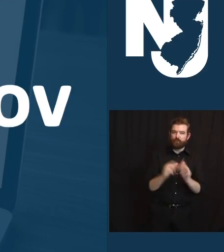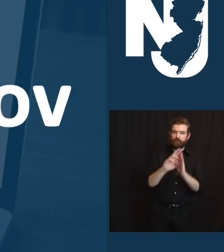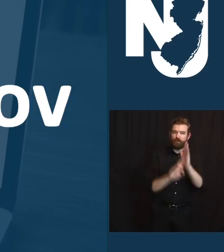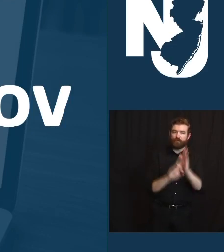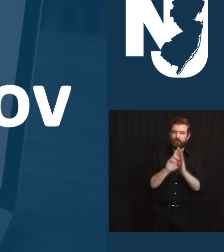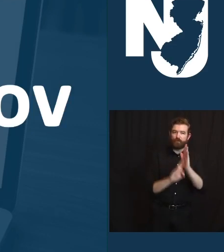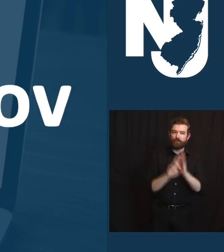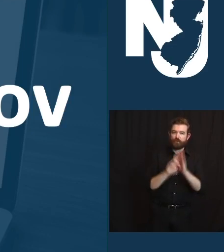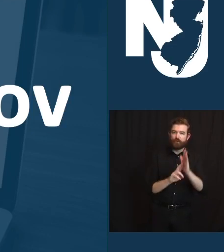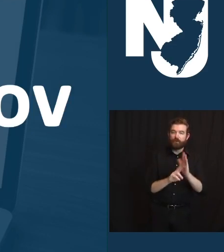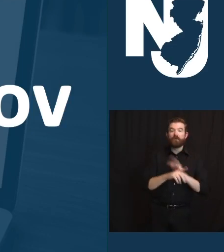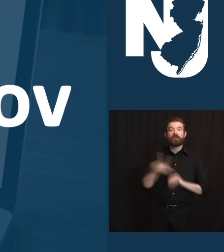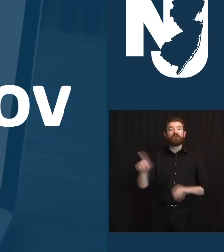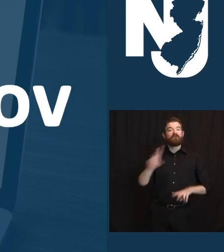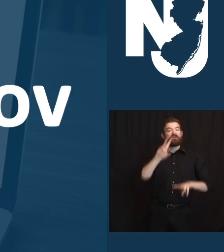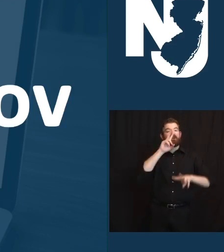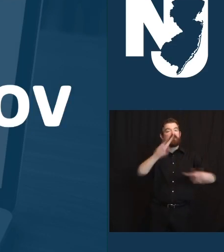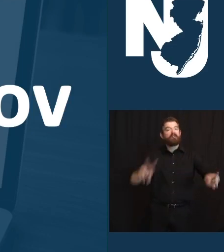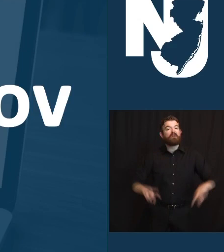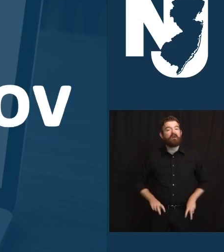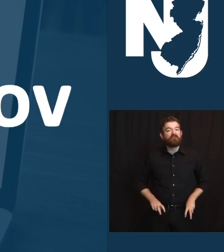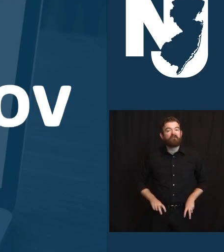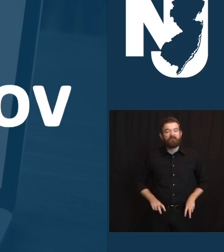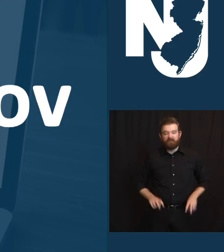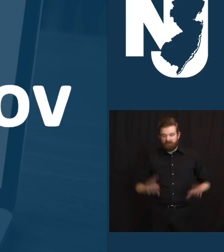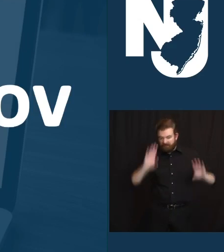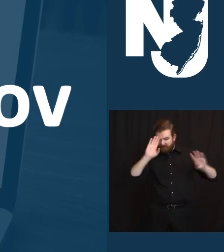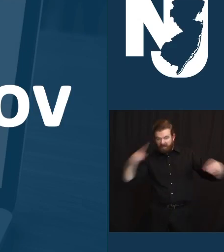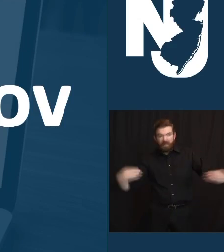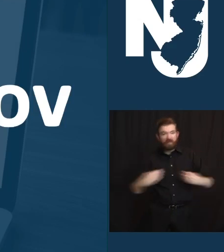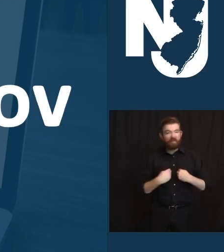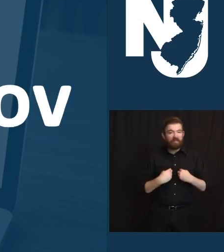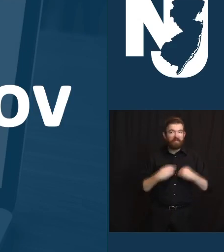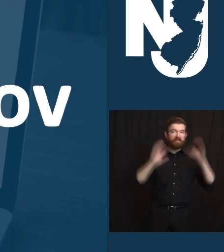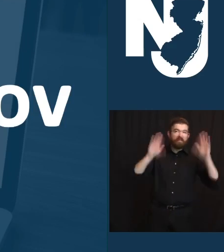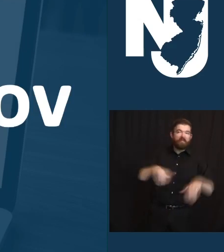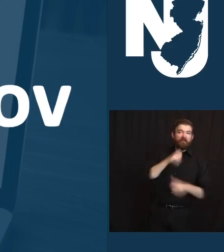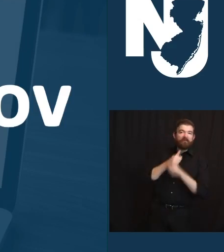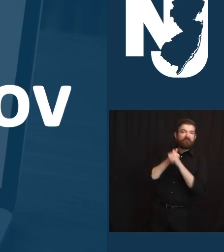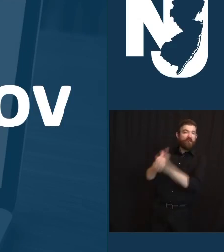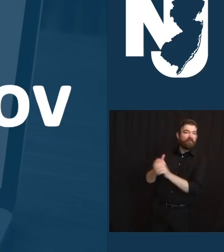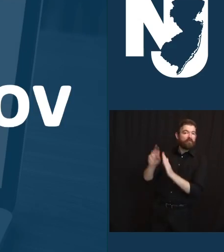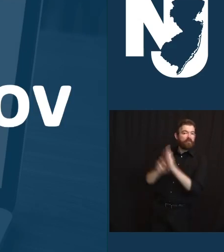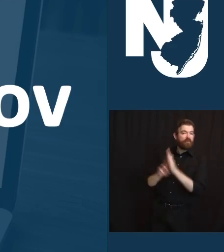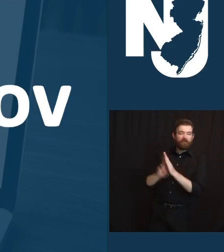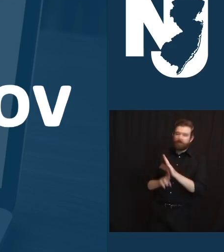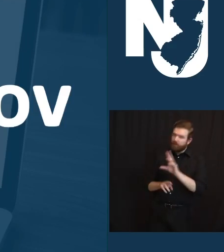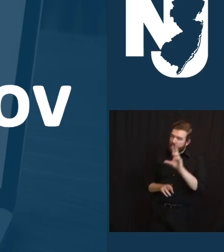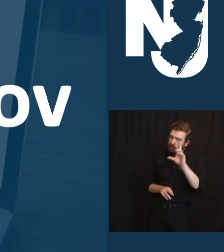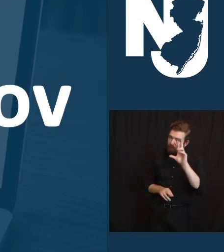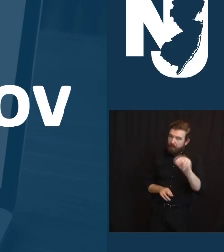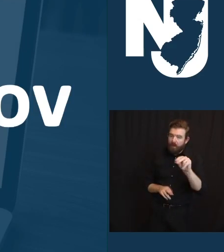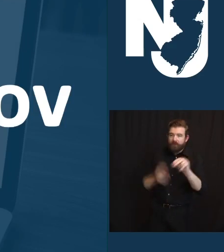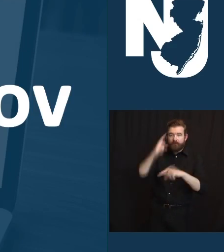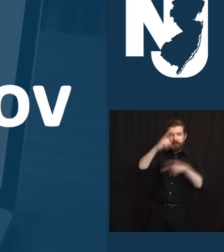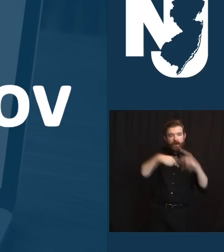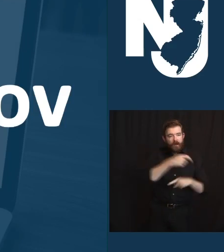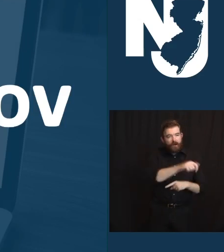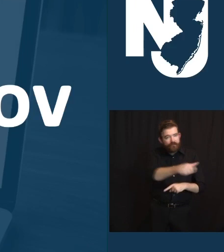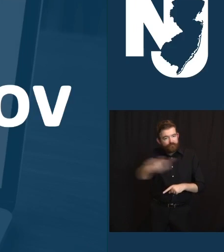by instances of knucklehead behavior here at home, are requiring us to hit pause on the restart of indoor